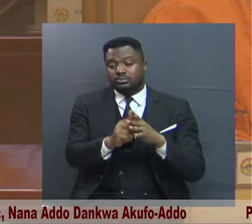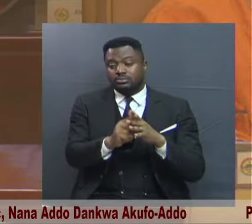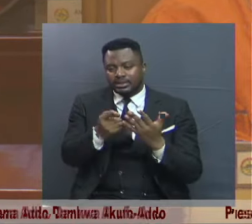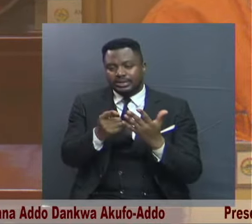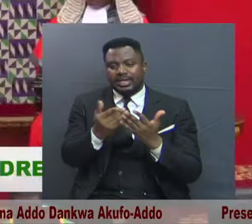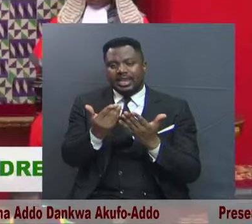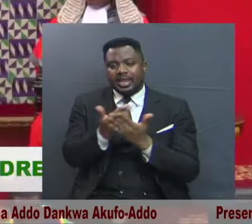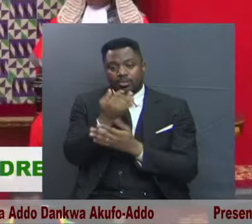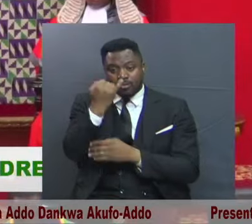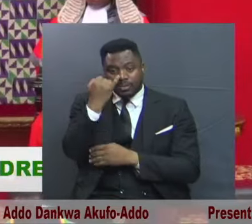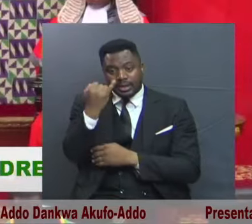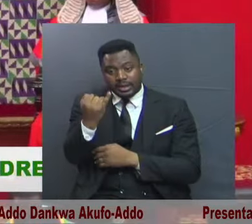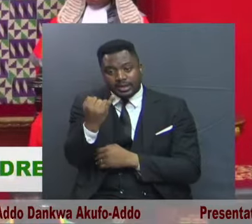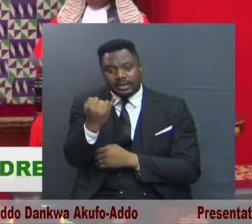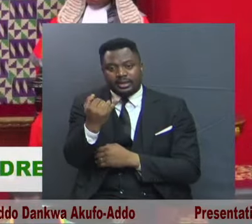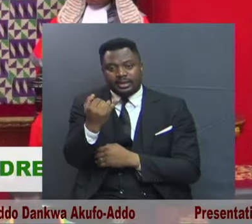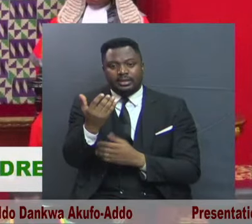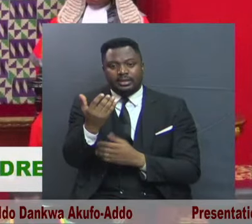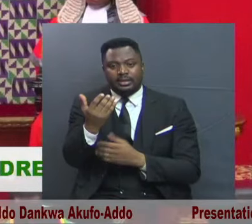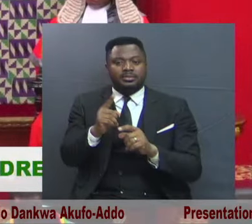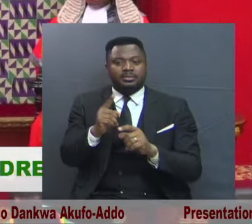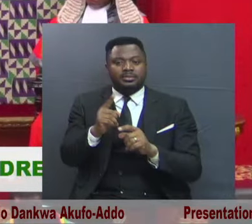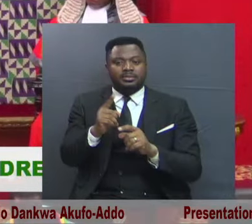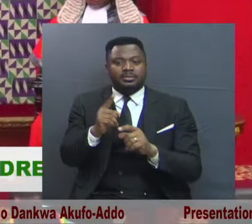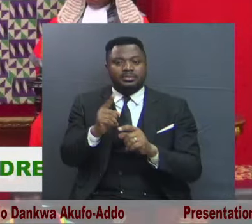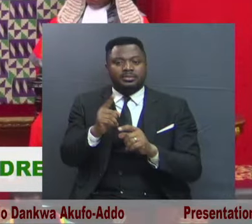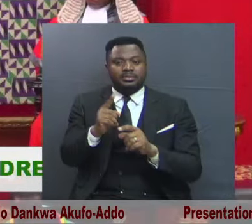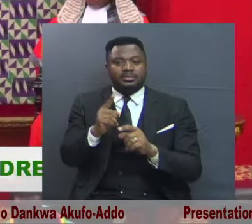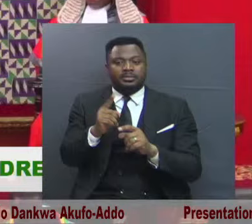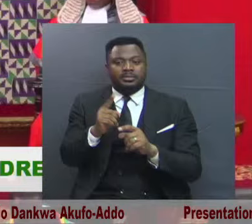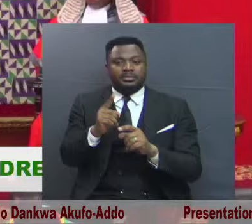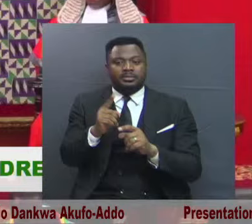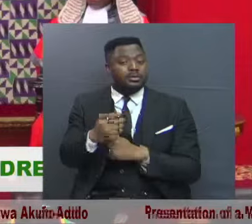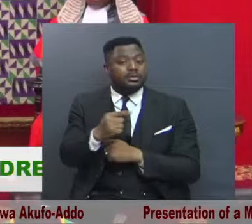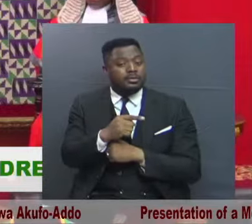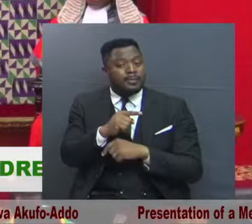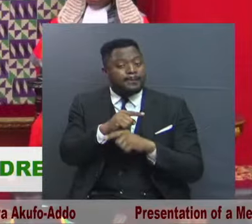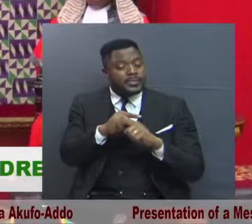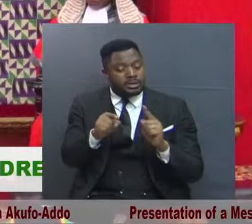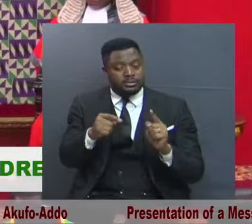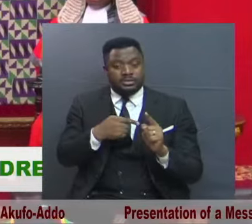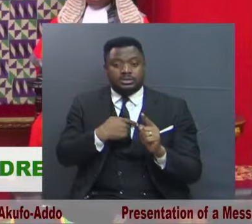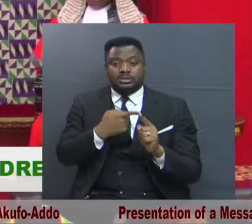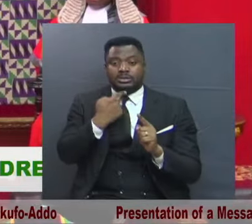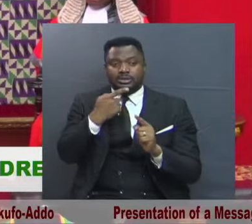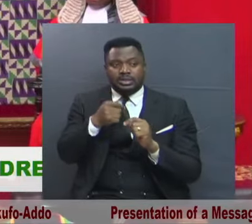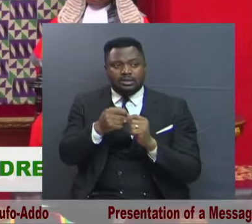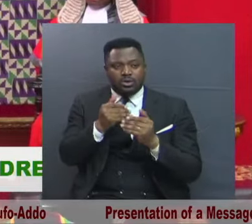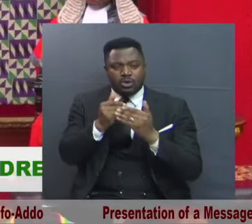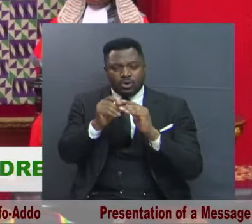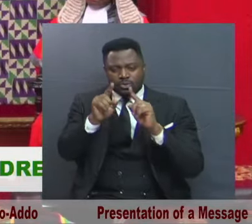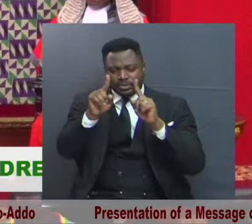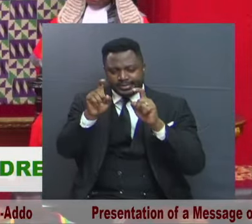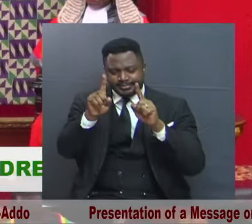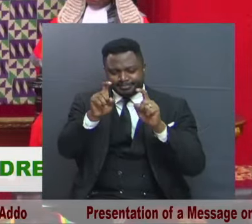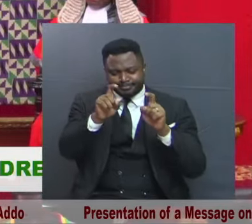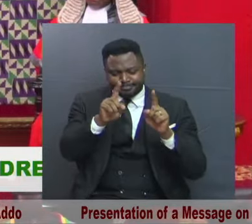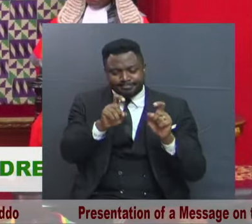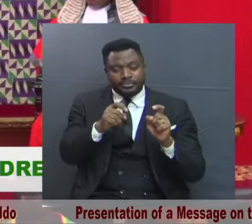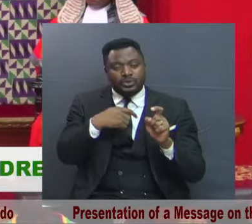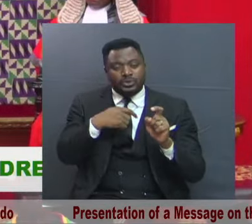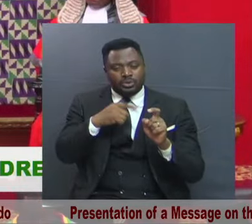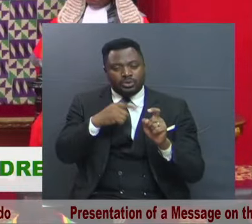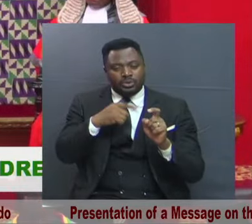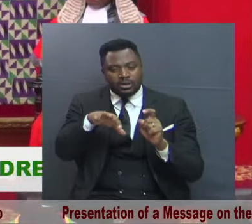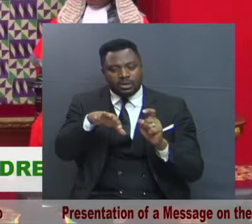new ideas being conversed by by some today but I dare say on close examination we will